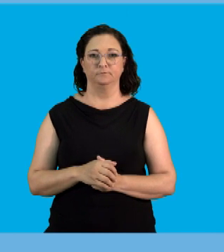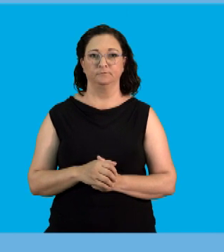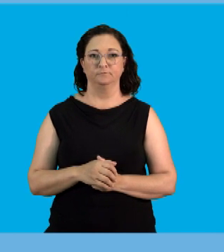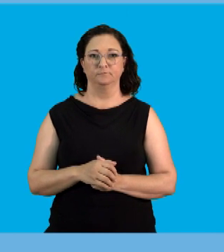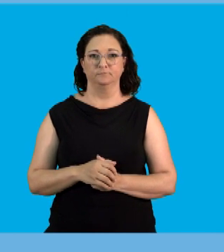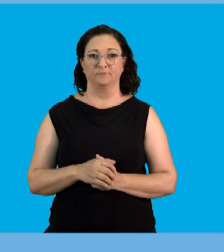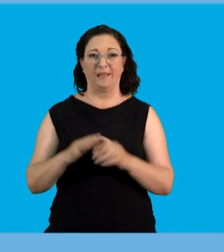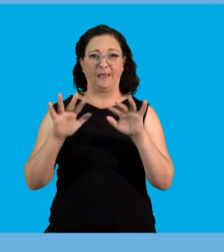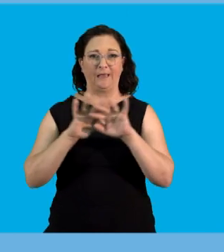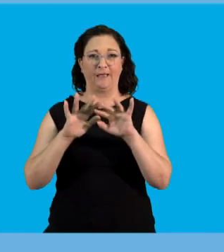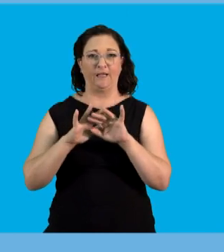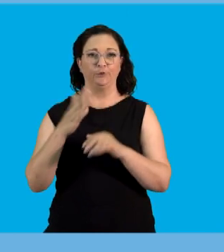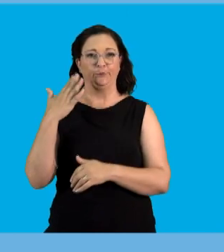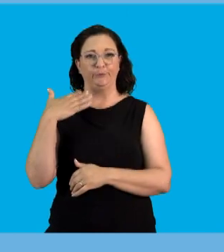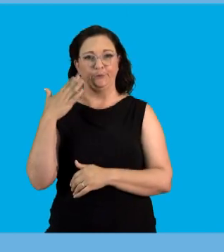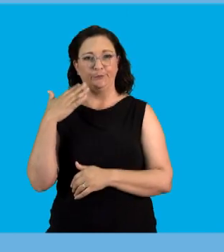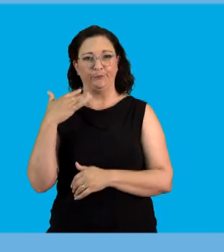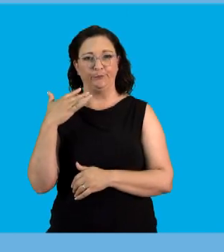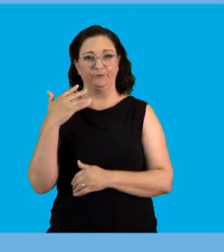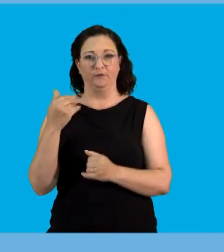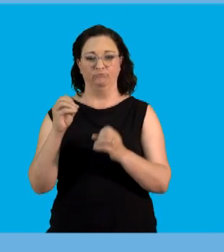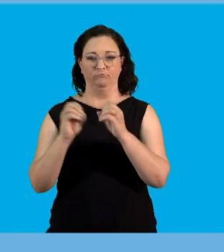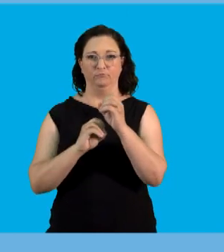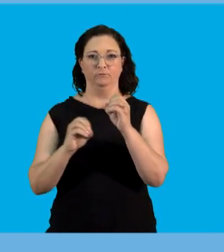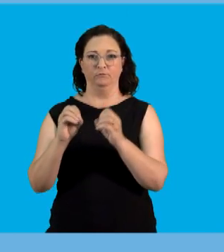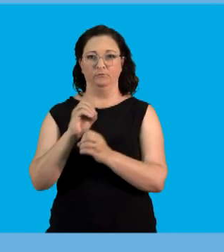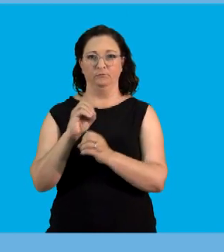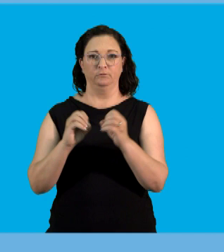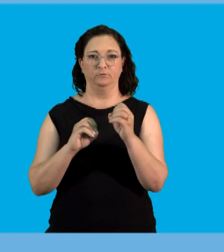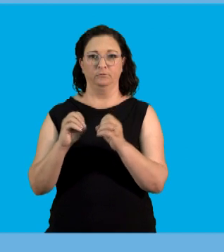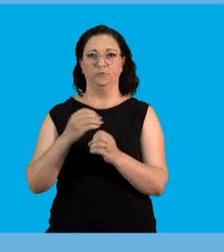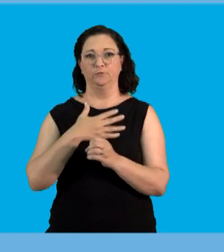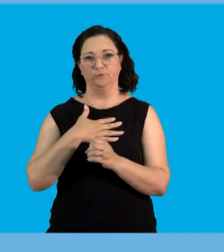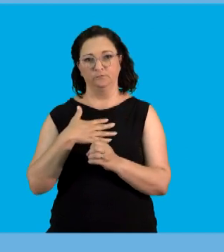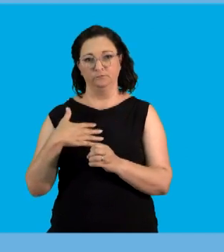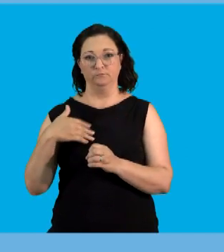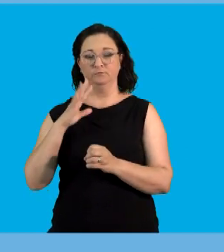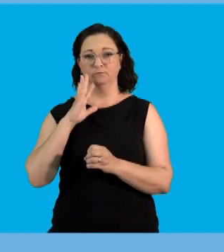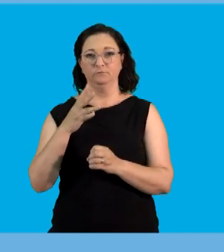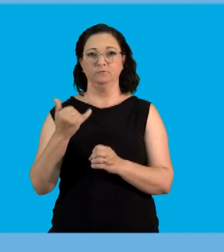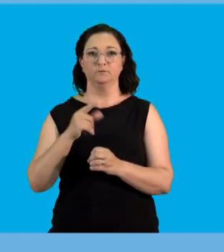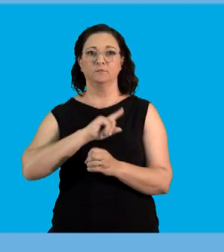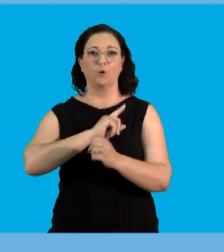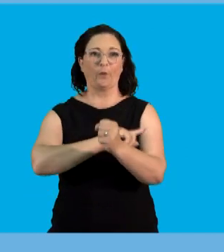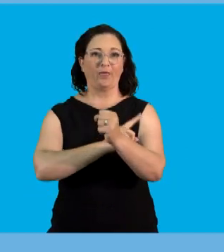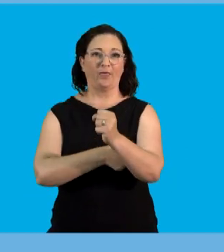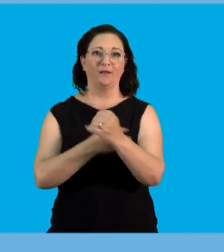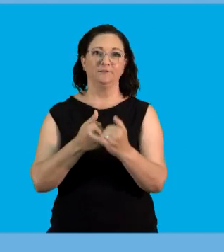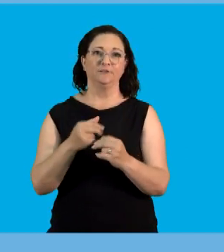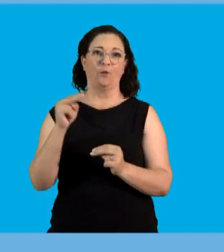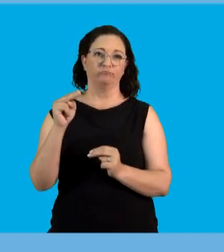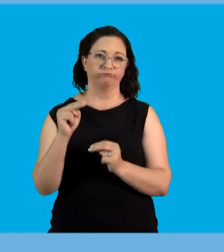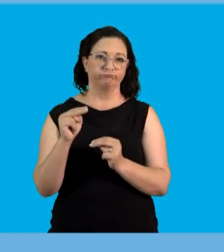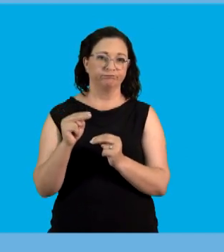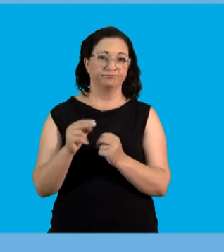Furthermore, if a gas is cooled, the particles will move more slowly because they will have less energy. That means now